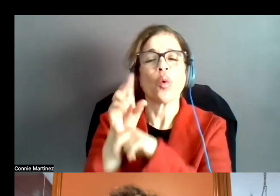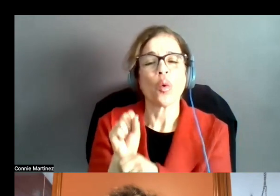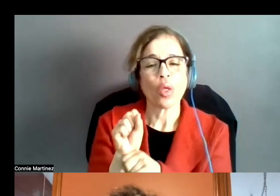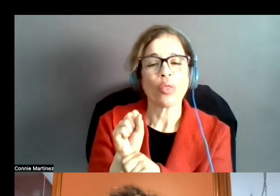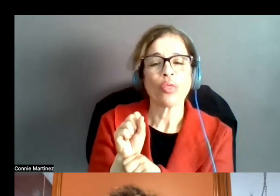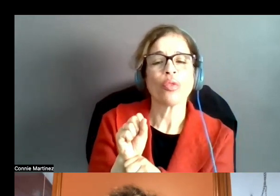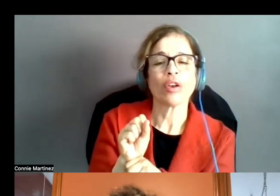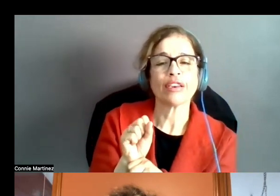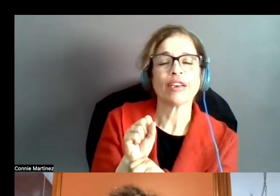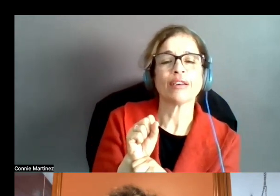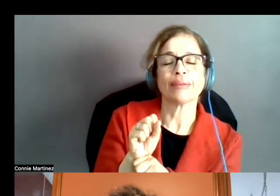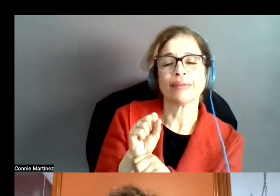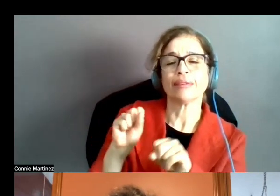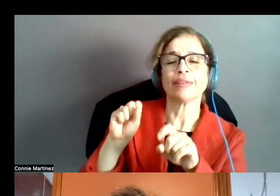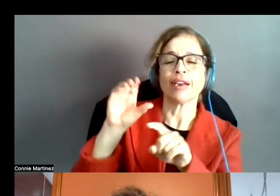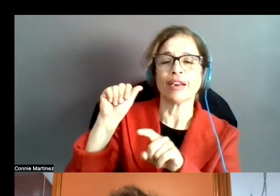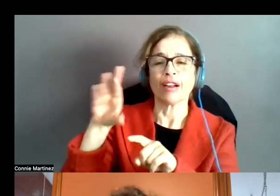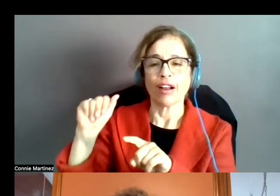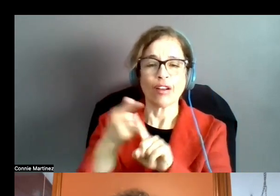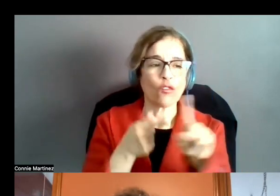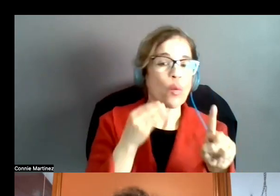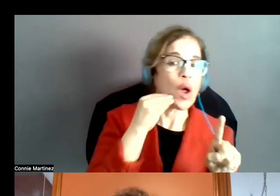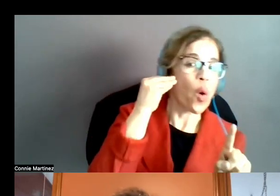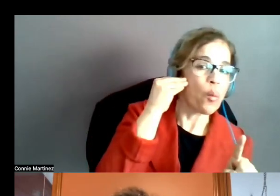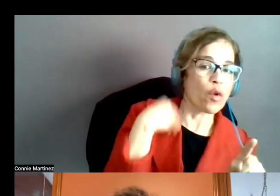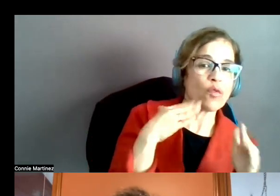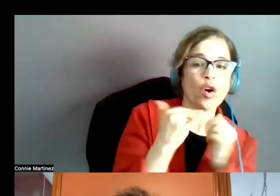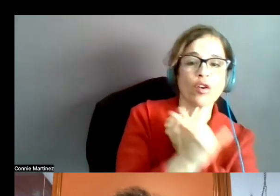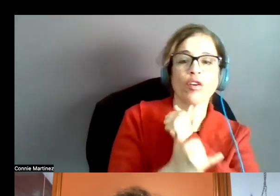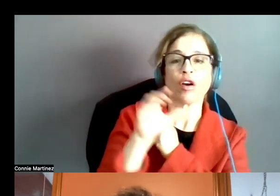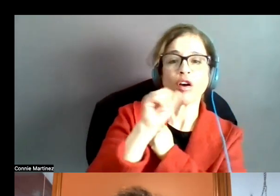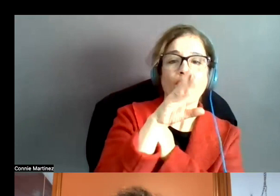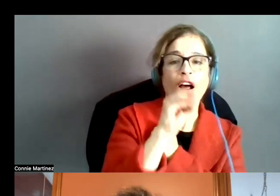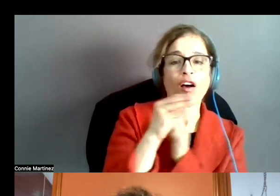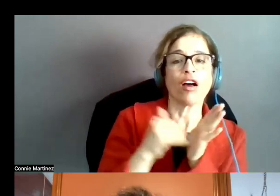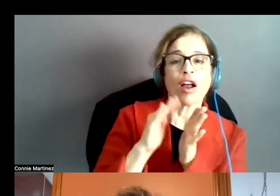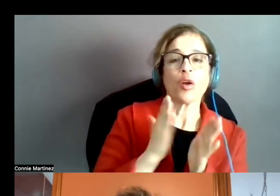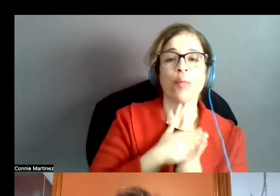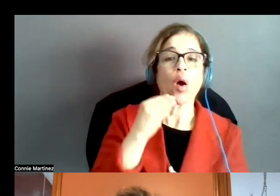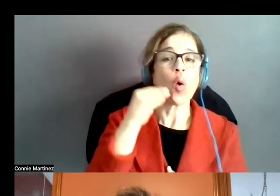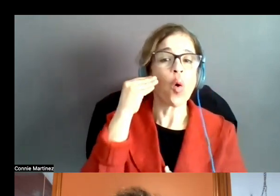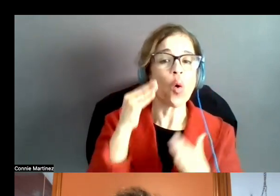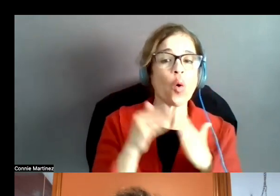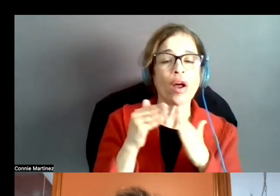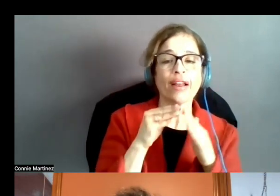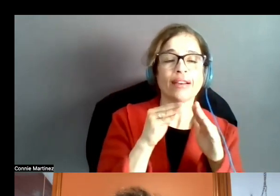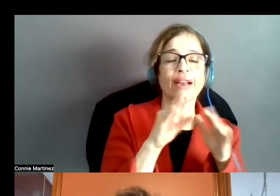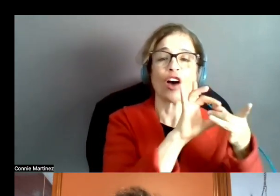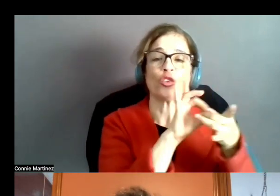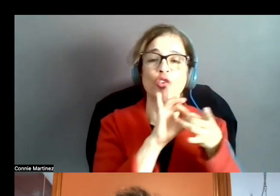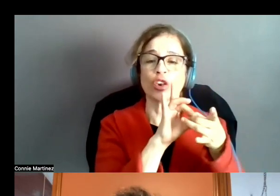the influence of the Blocos Afro from my hometown, and Blocos Afro often in my hometown are